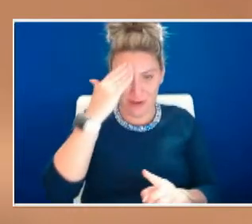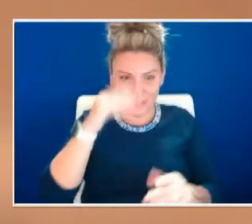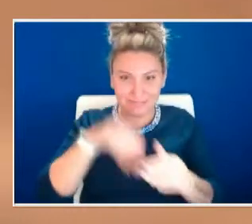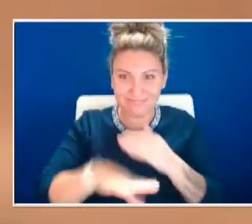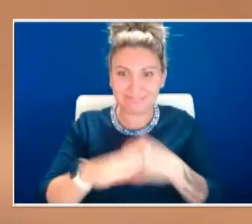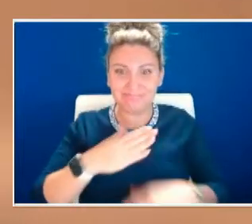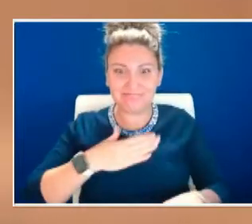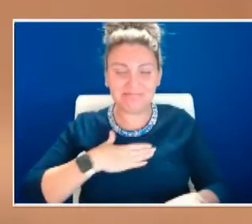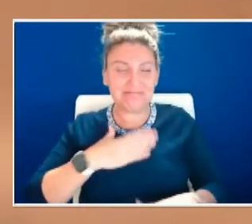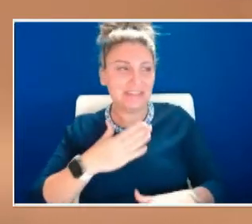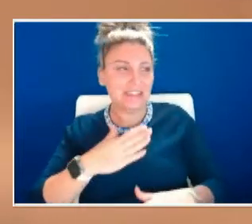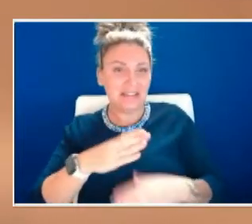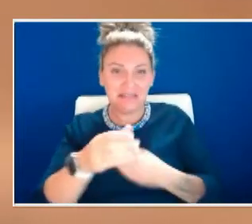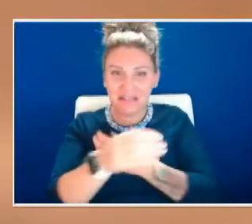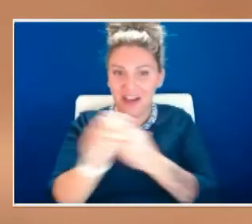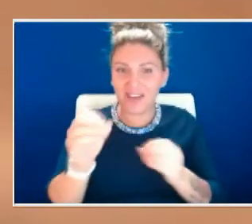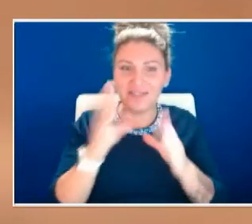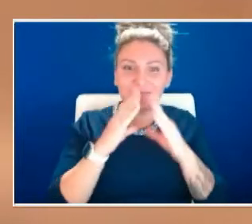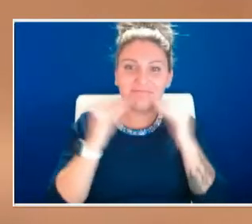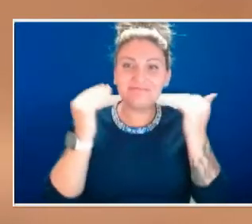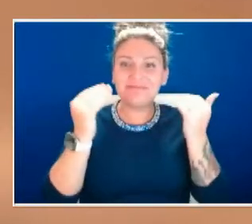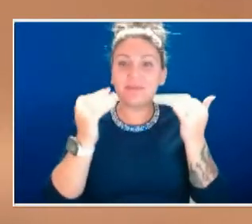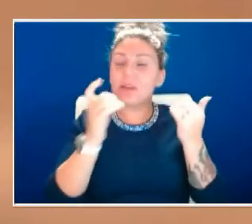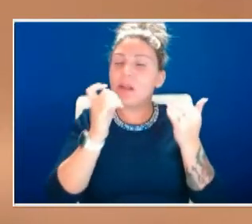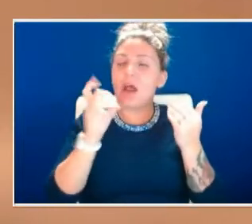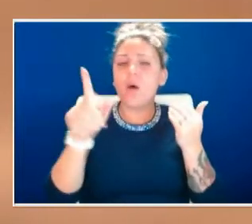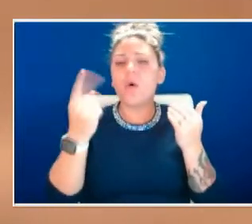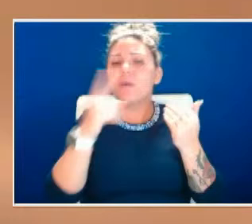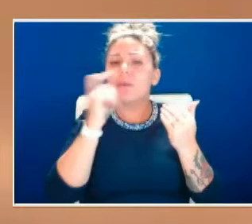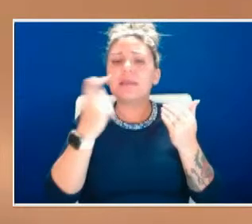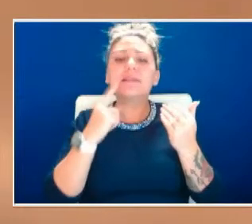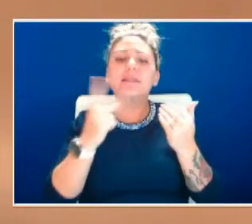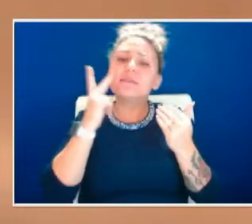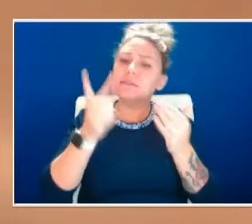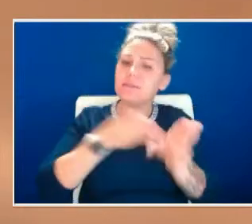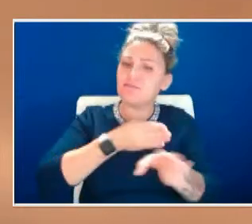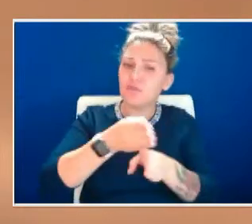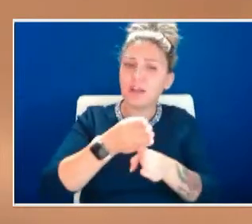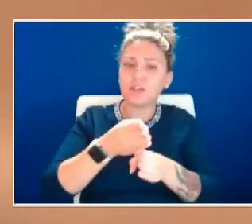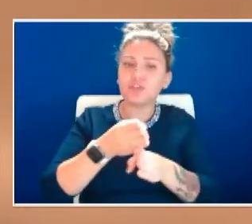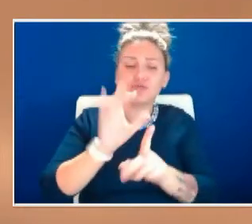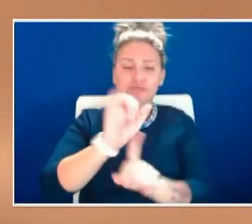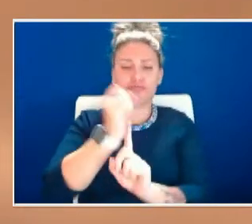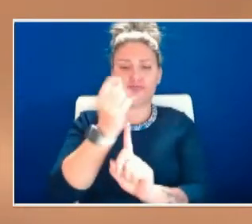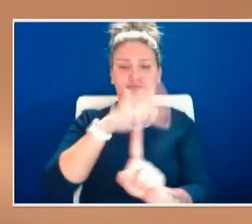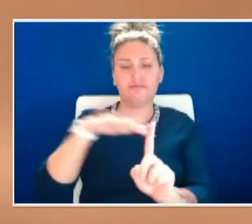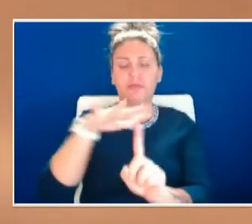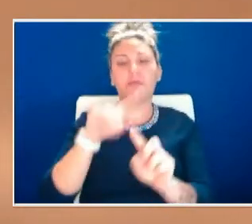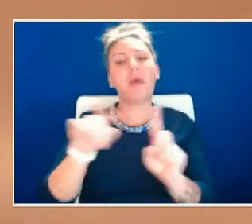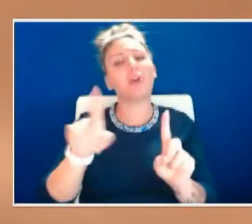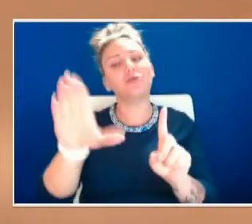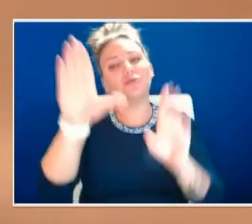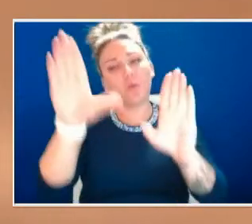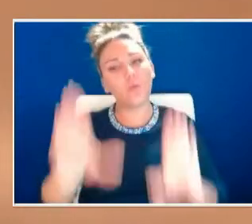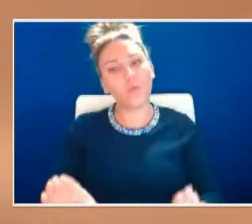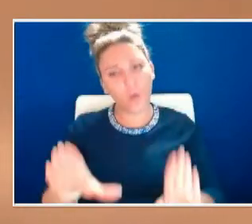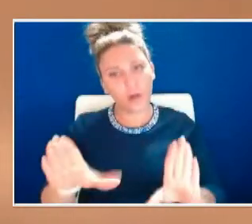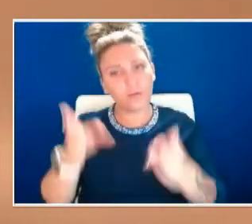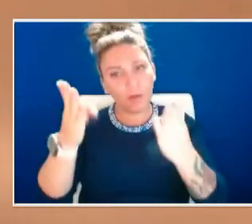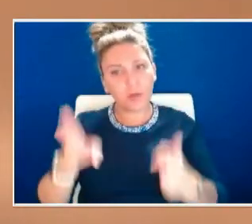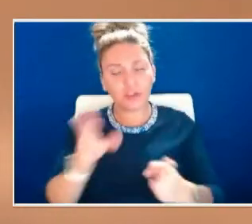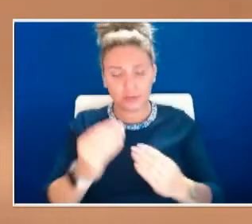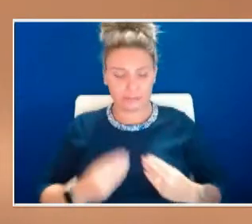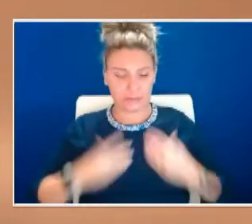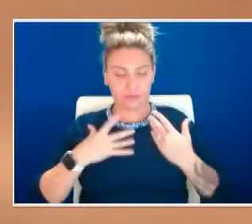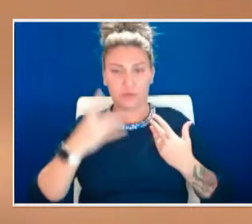it brings such a smile to my face, not just because I'm seeing her in the professional sense, but just because of the wonderful individual she is. She's an inspiration for other patients.